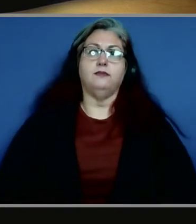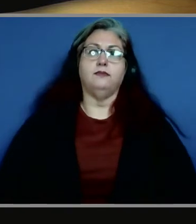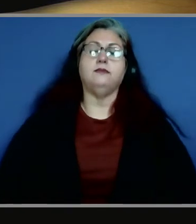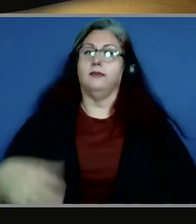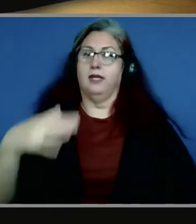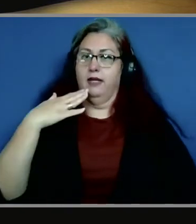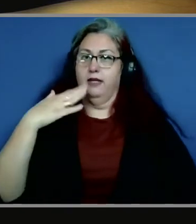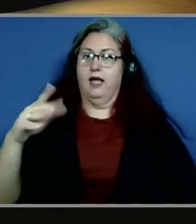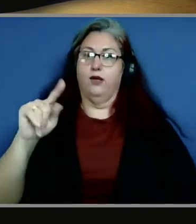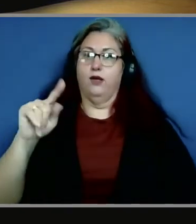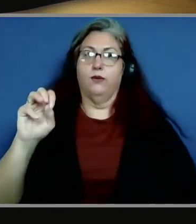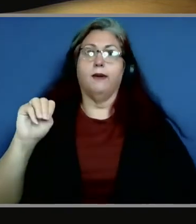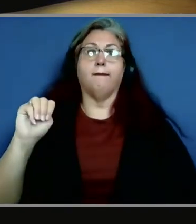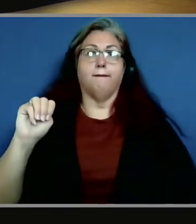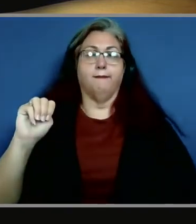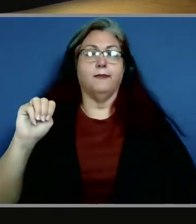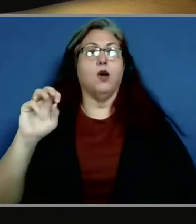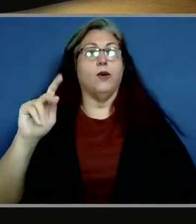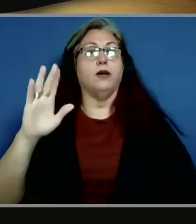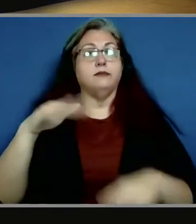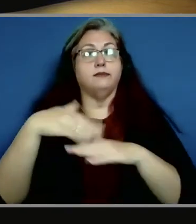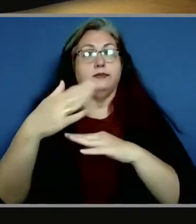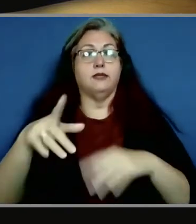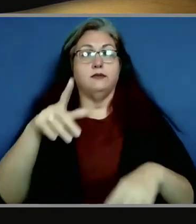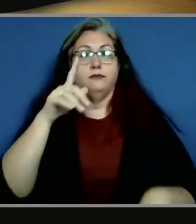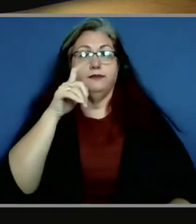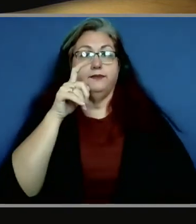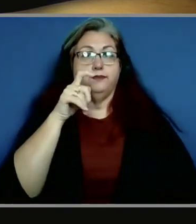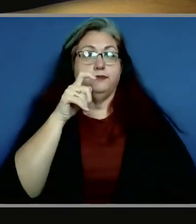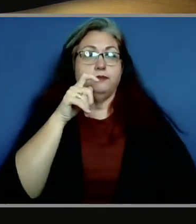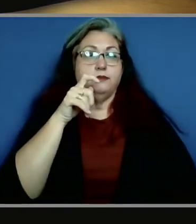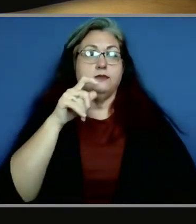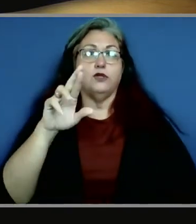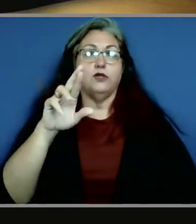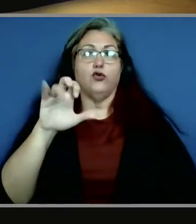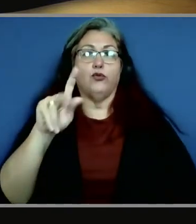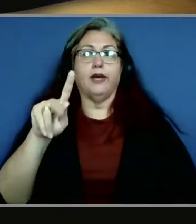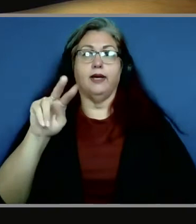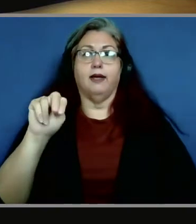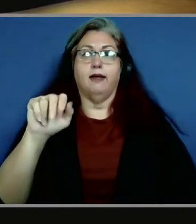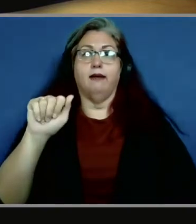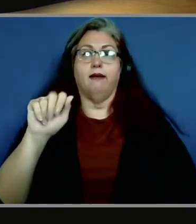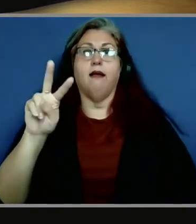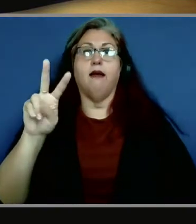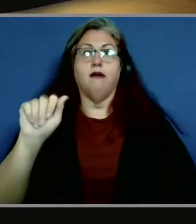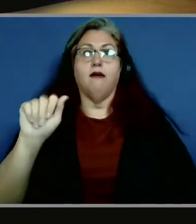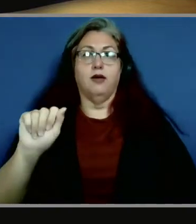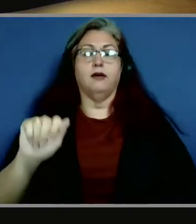Thank you, Tom. Let's go now to Rick Nava.